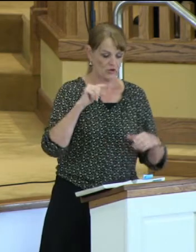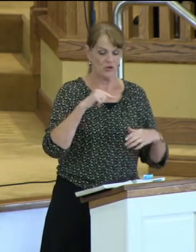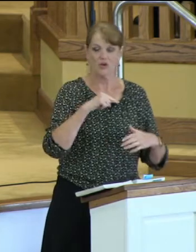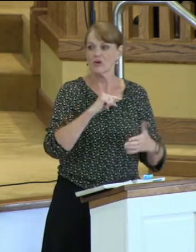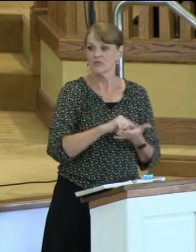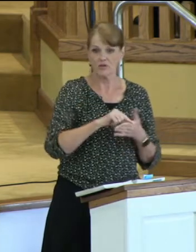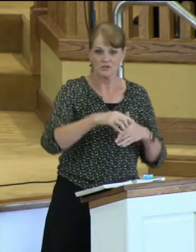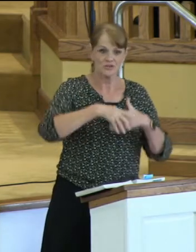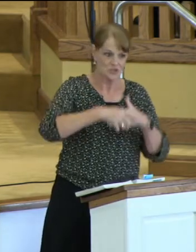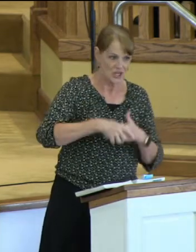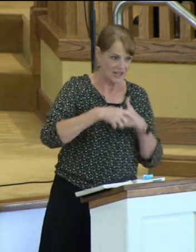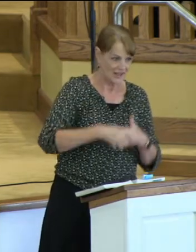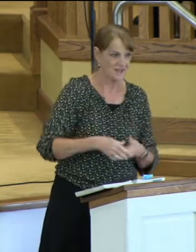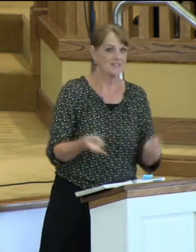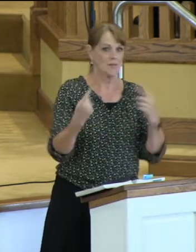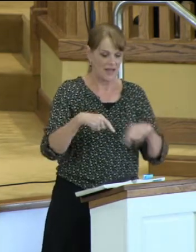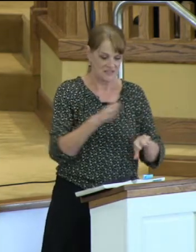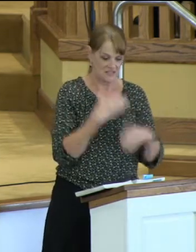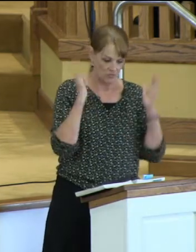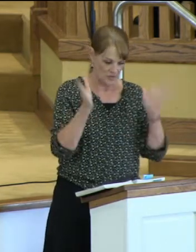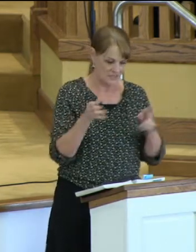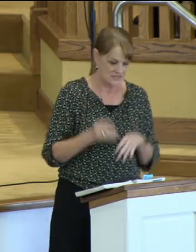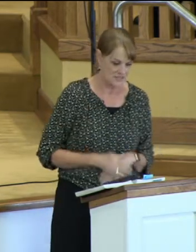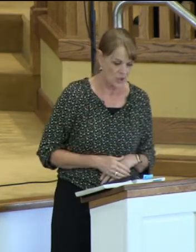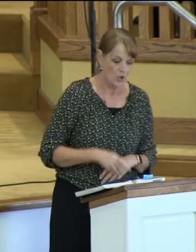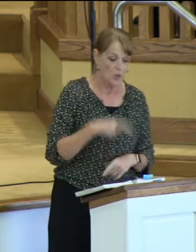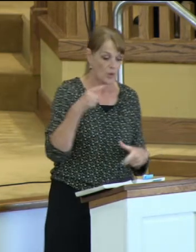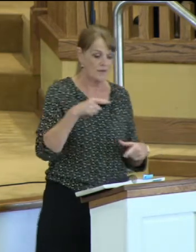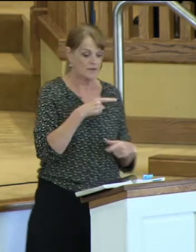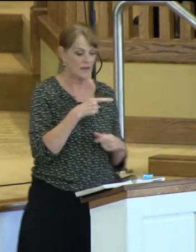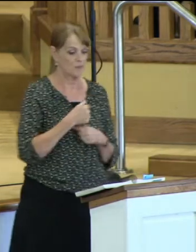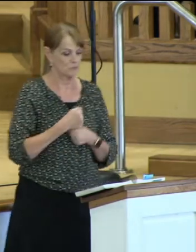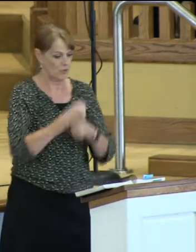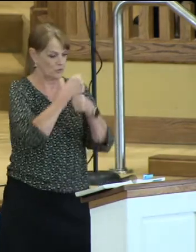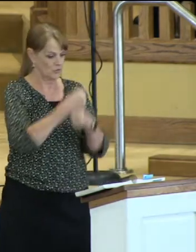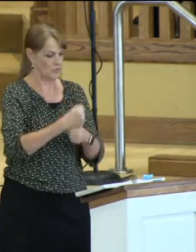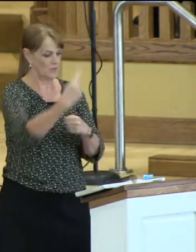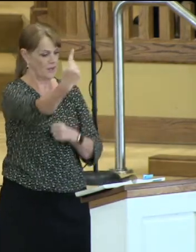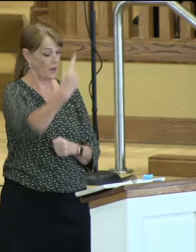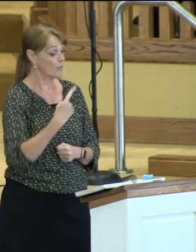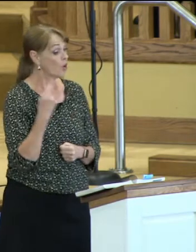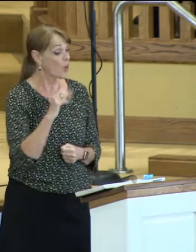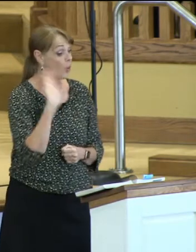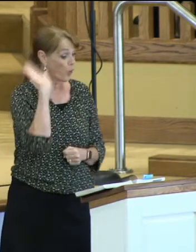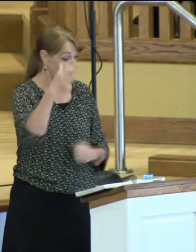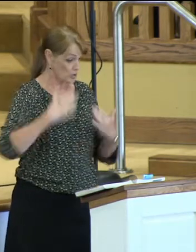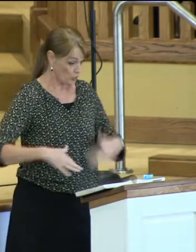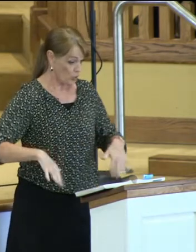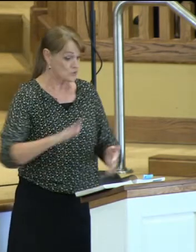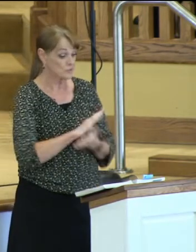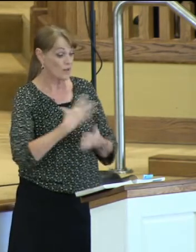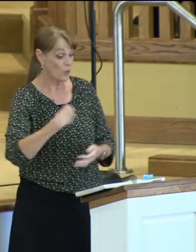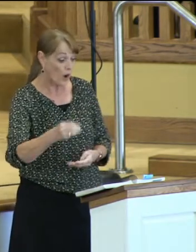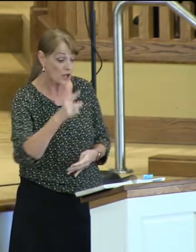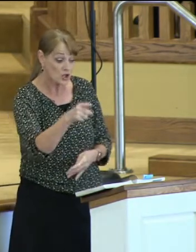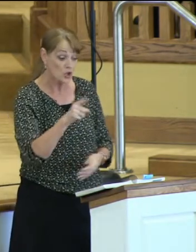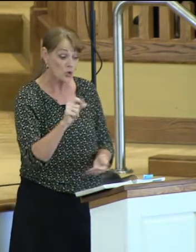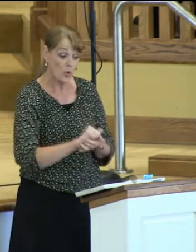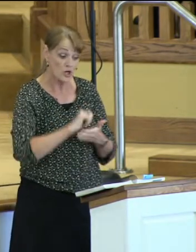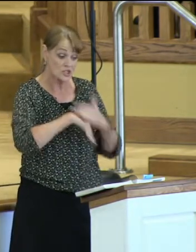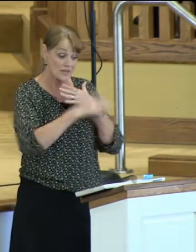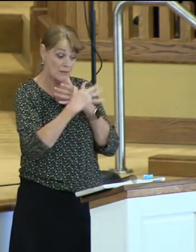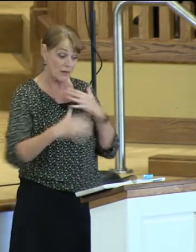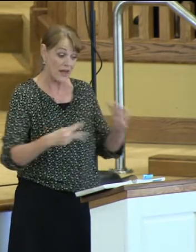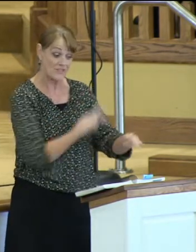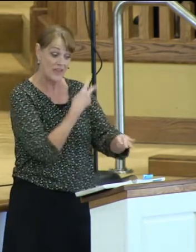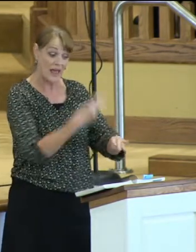back and finish. Here we go. When the bridegroom cometh, will your robes be white? Are you washed in the